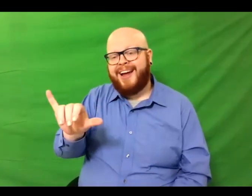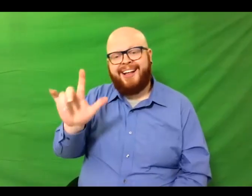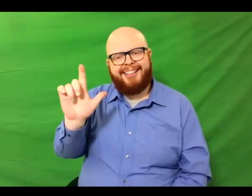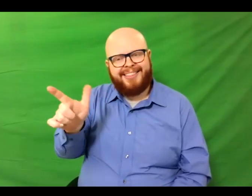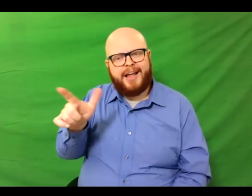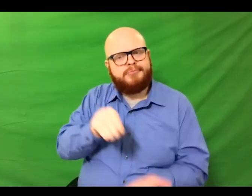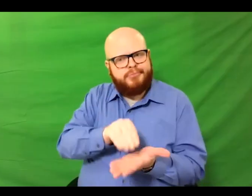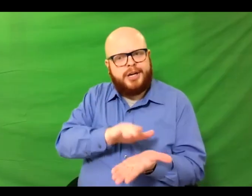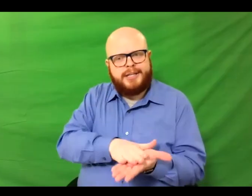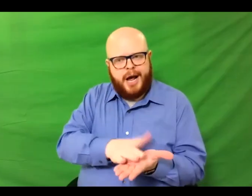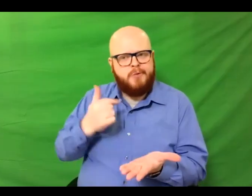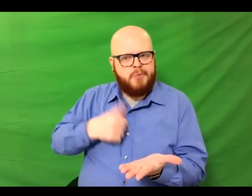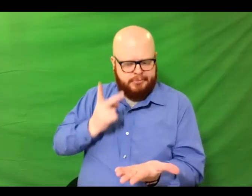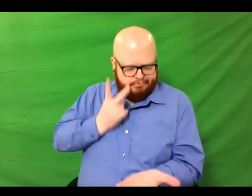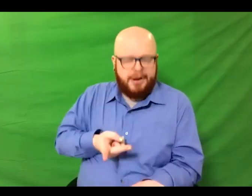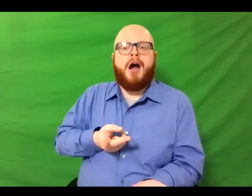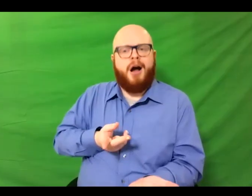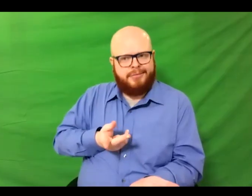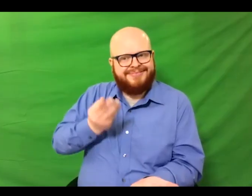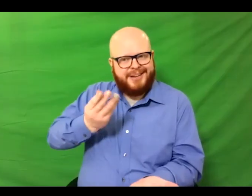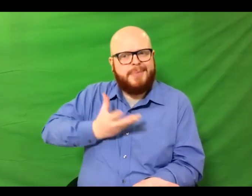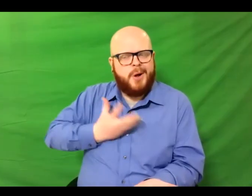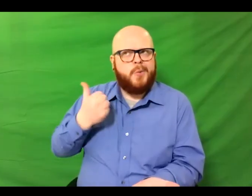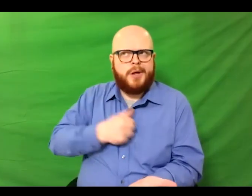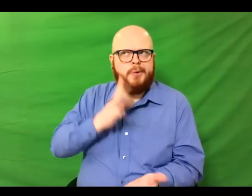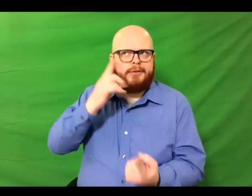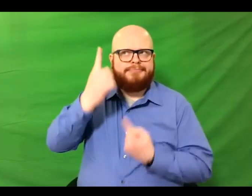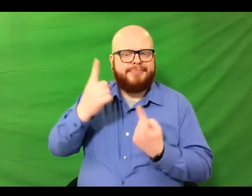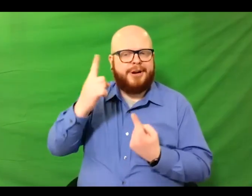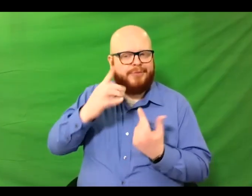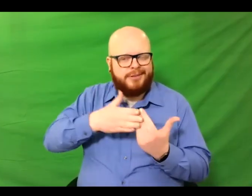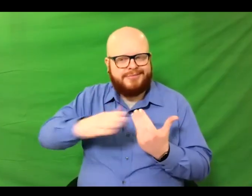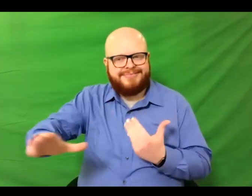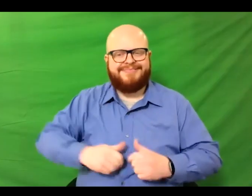today's workshop. Please let us know and we'll kind of consider that going forward.